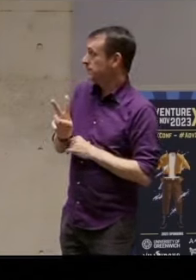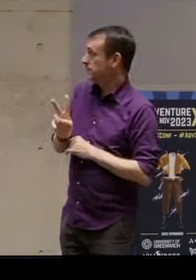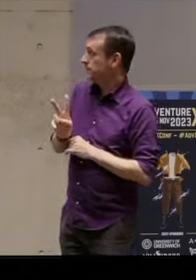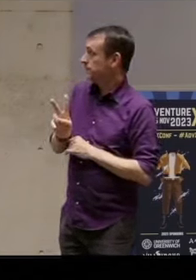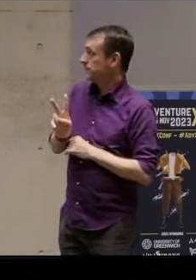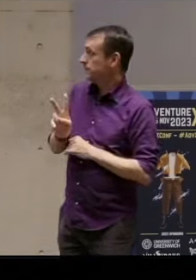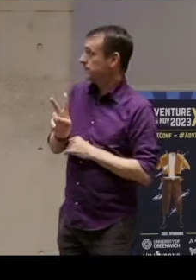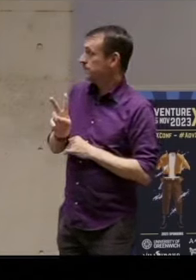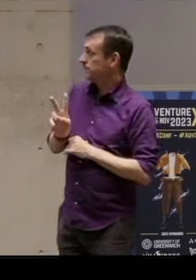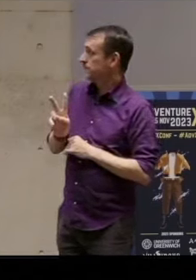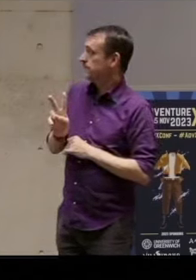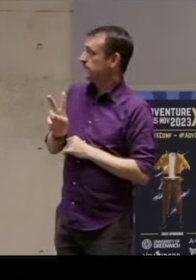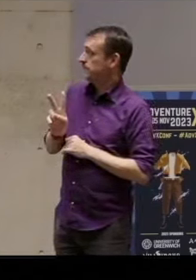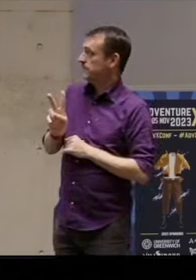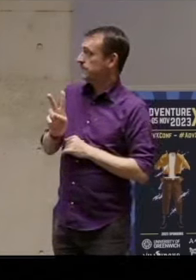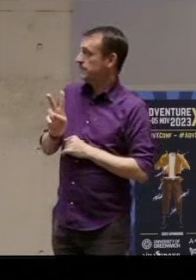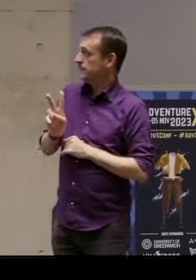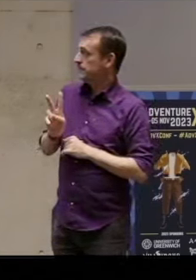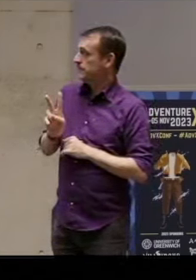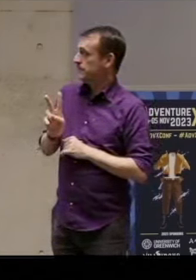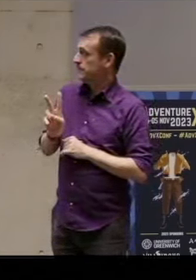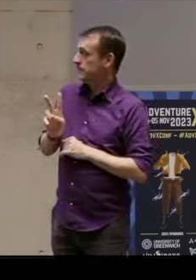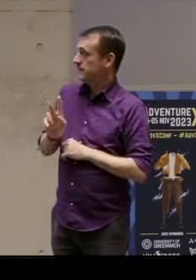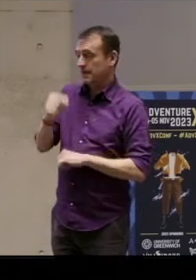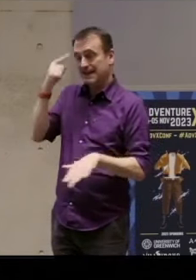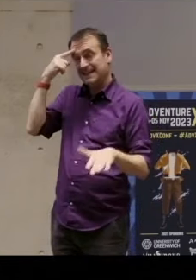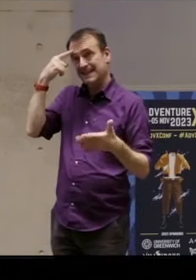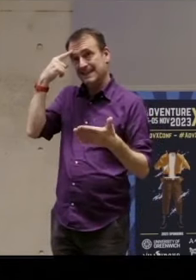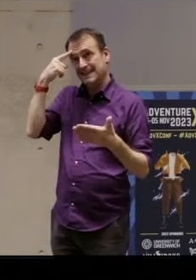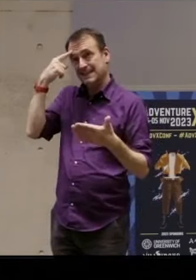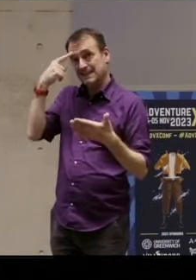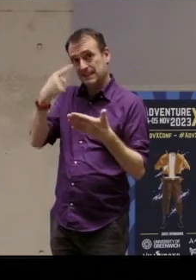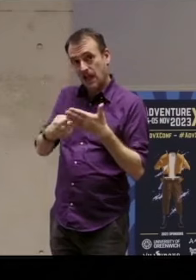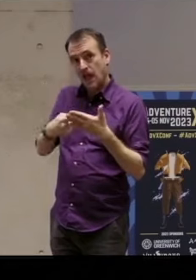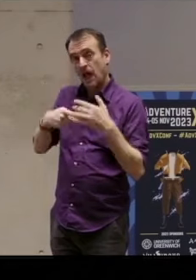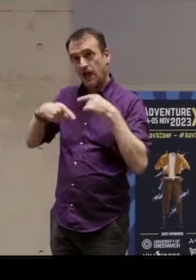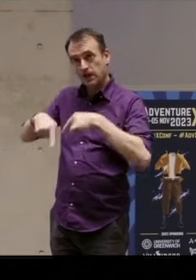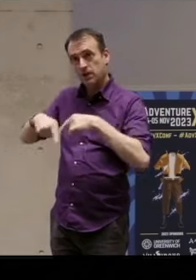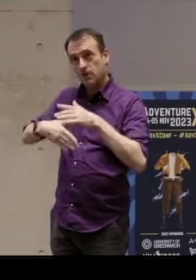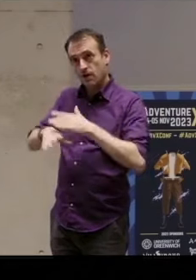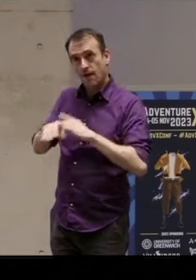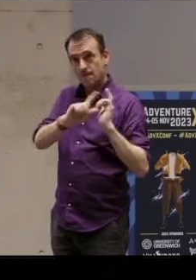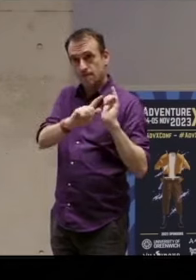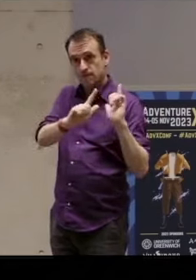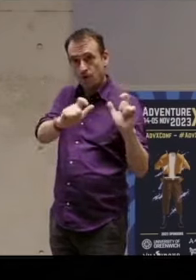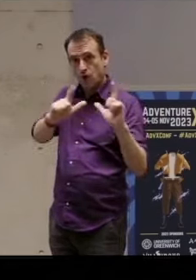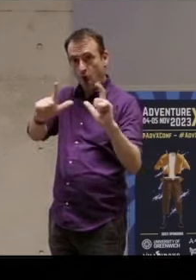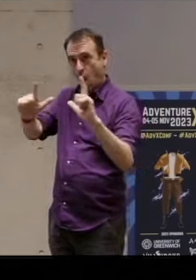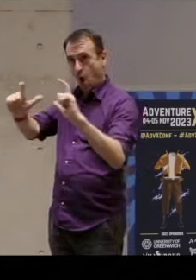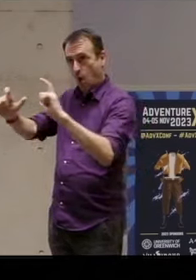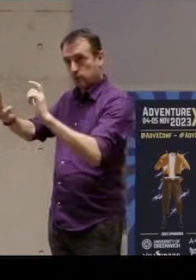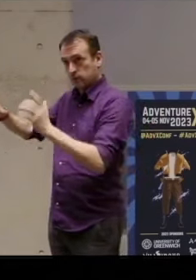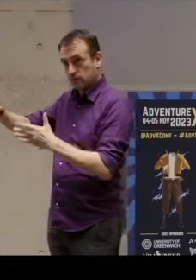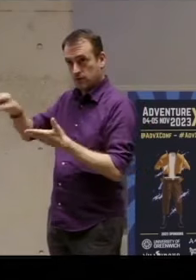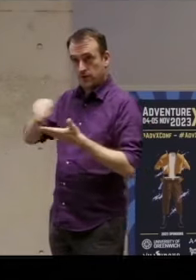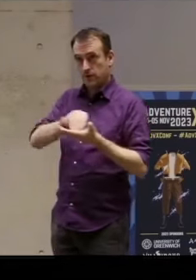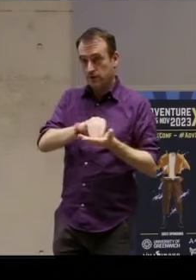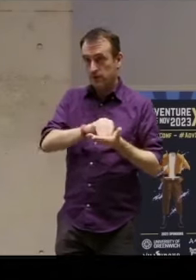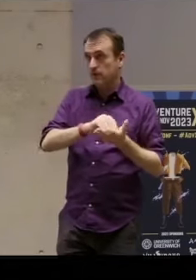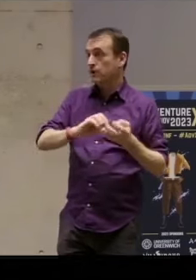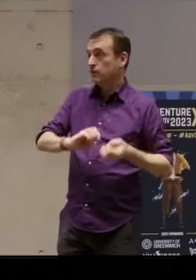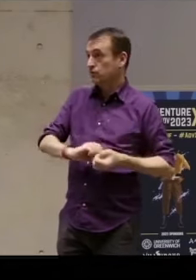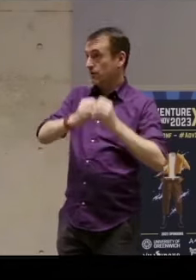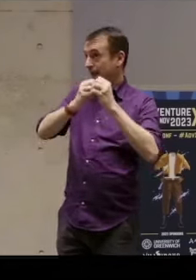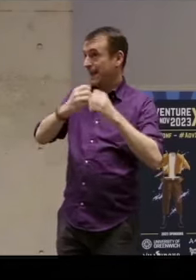and Gzegos Michowski, decided to use the photos they took to make a still image adventure